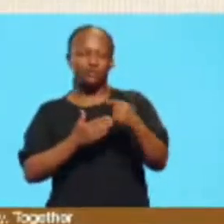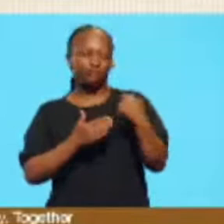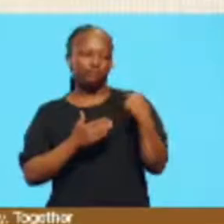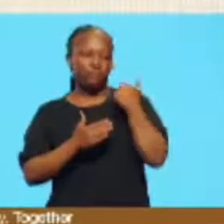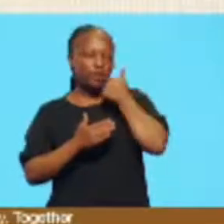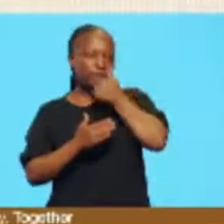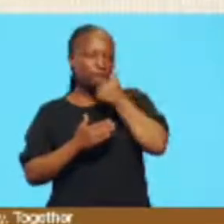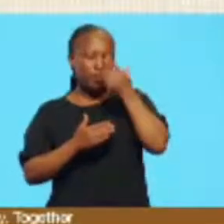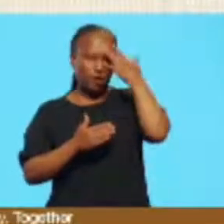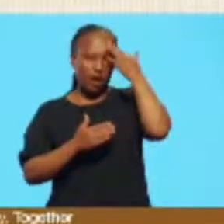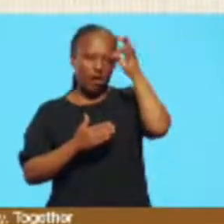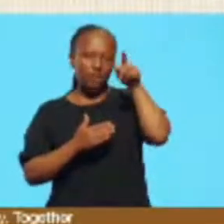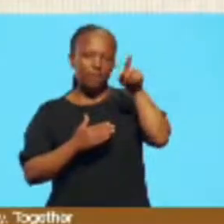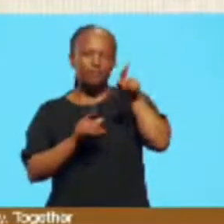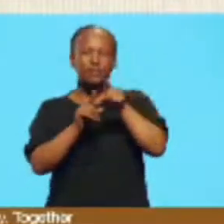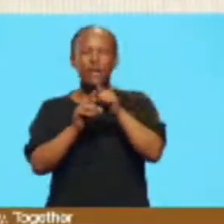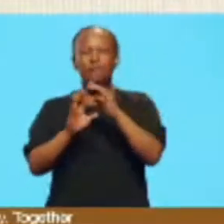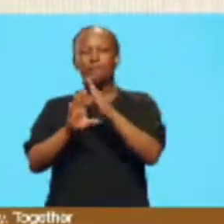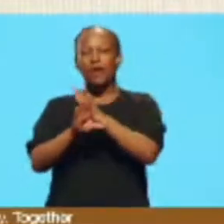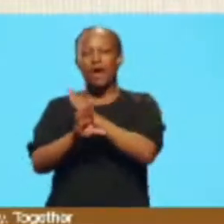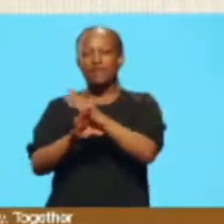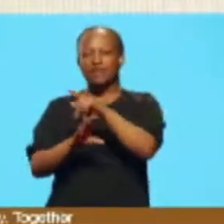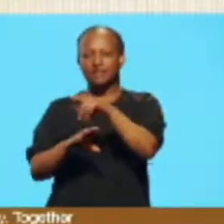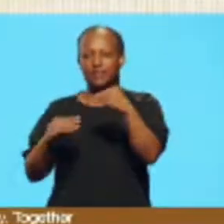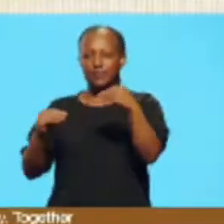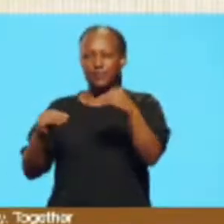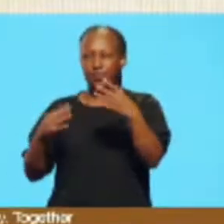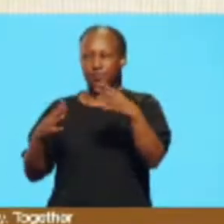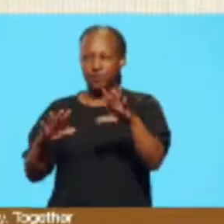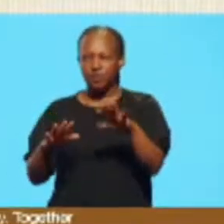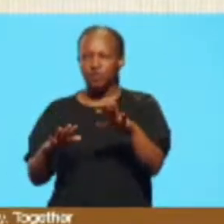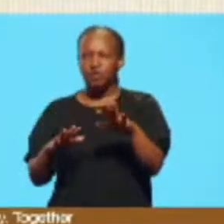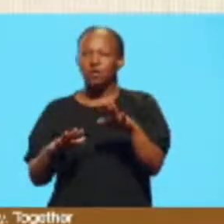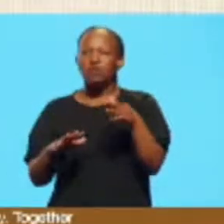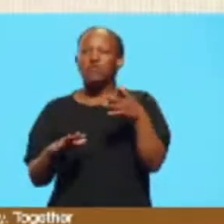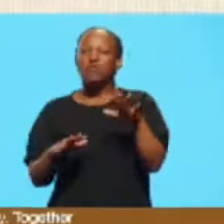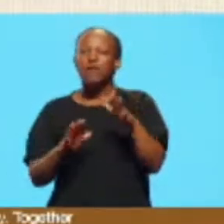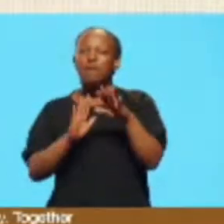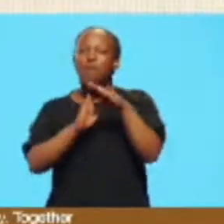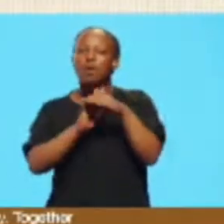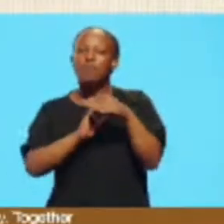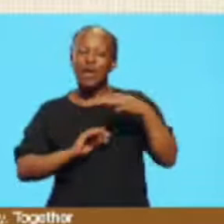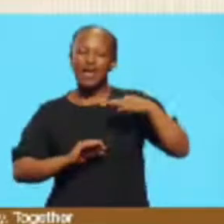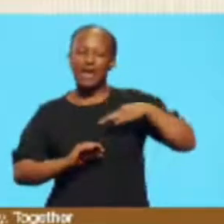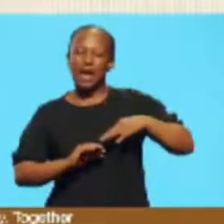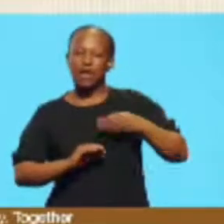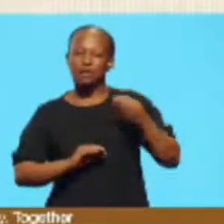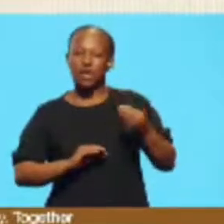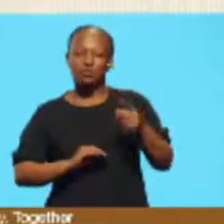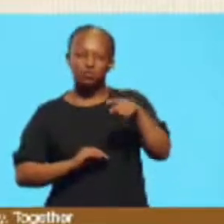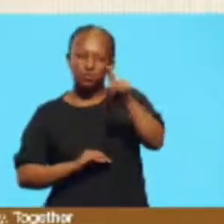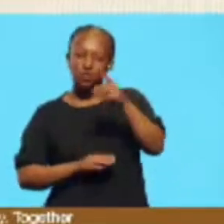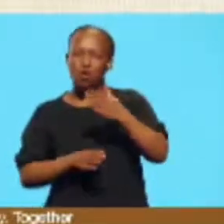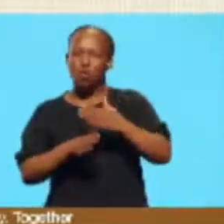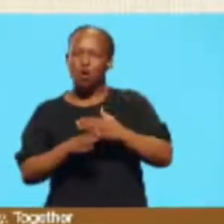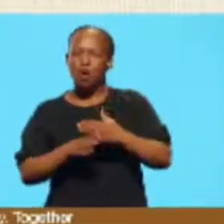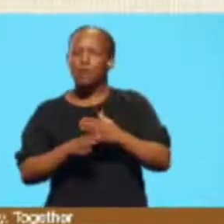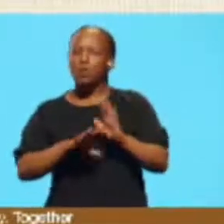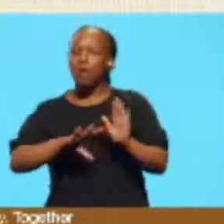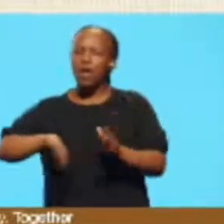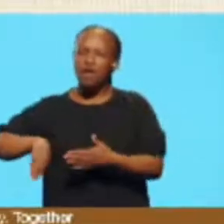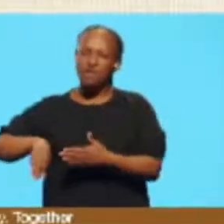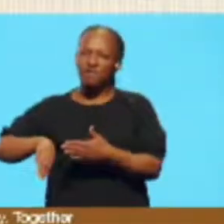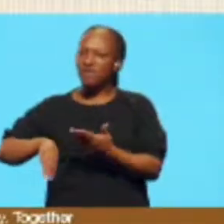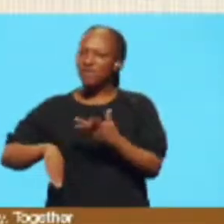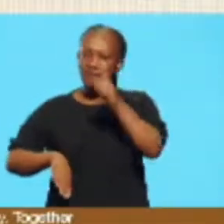had as government, even the private sectors. We had a program called Take a Girl Child to Work. We left the boy child